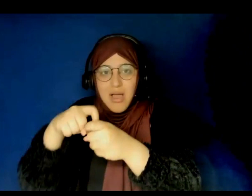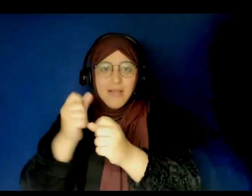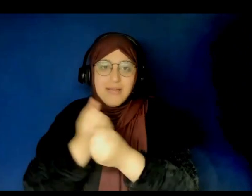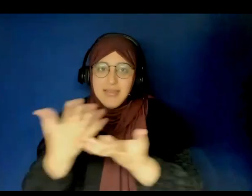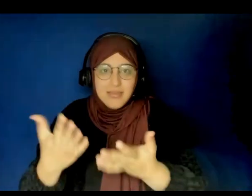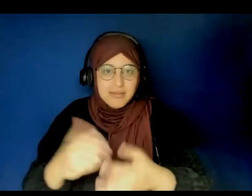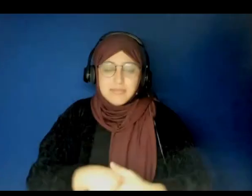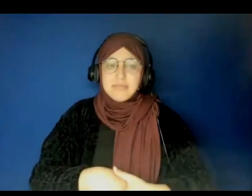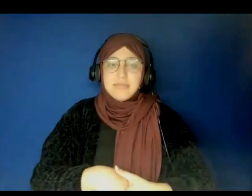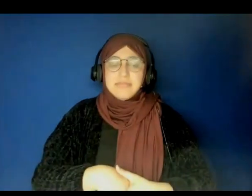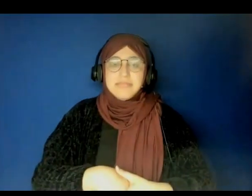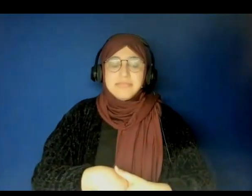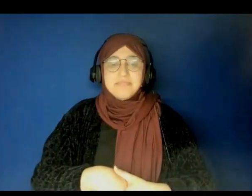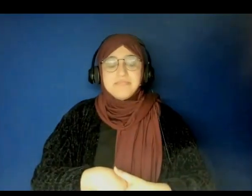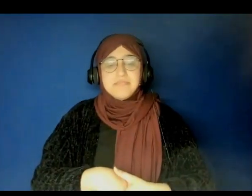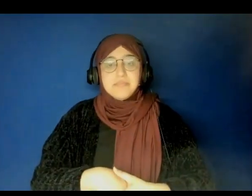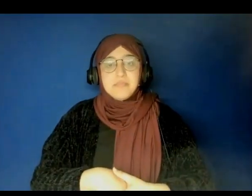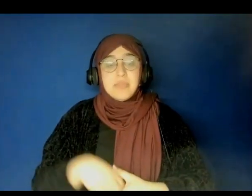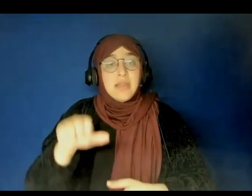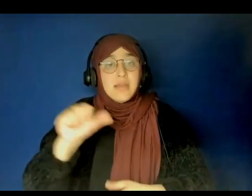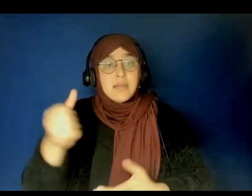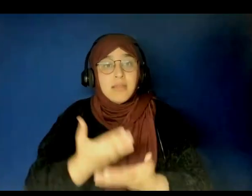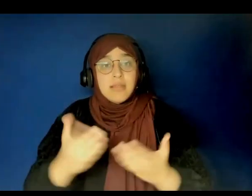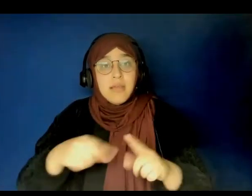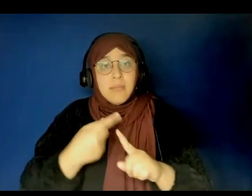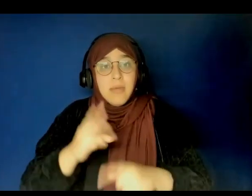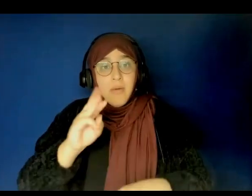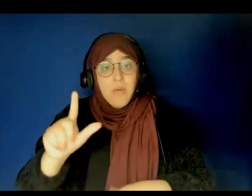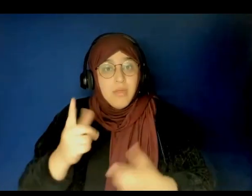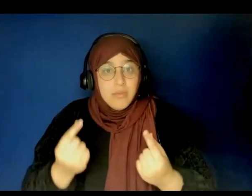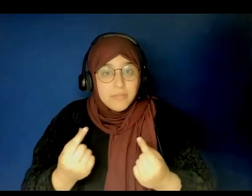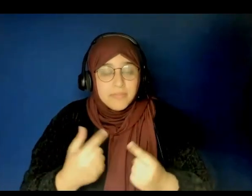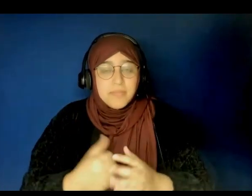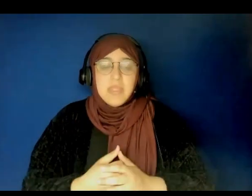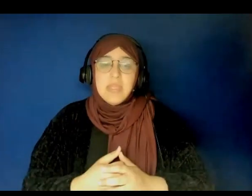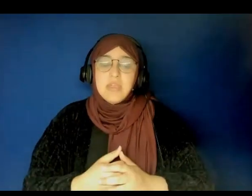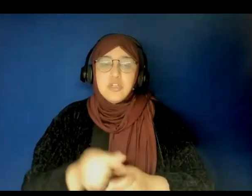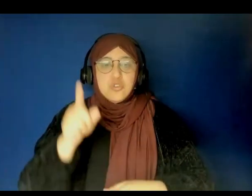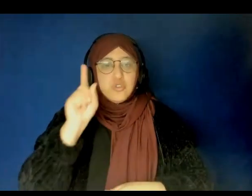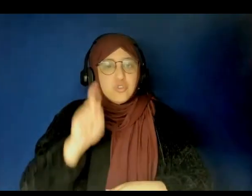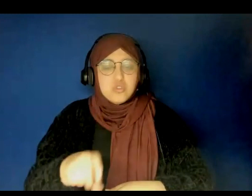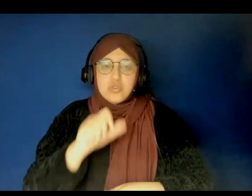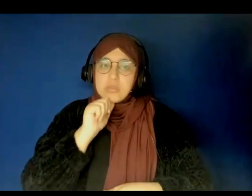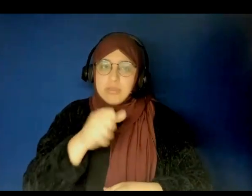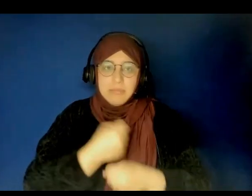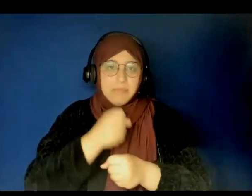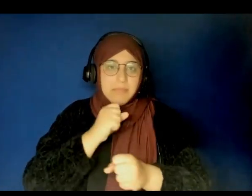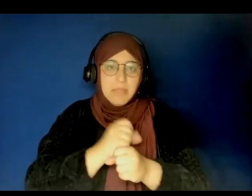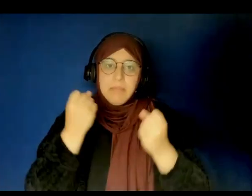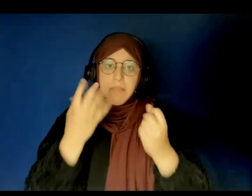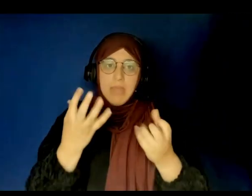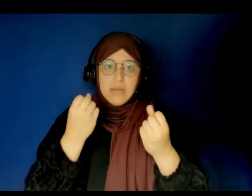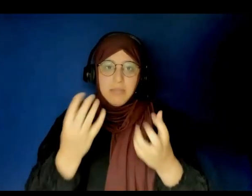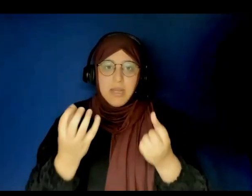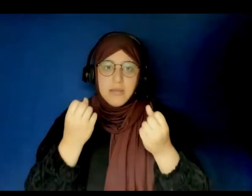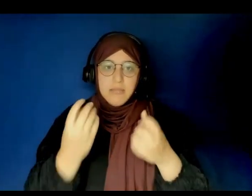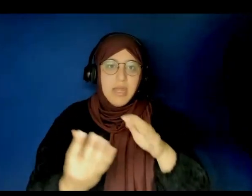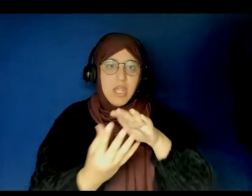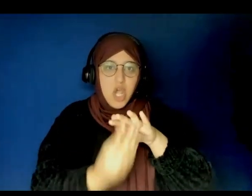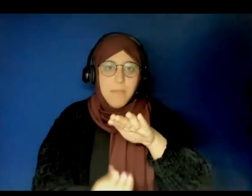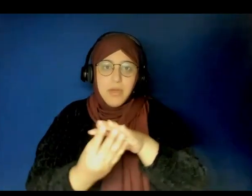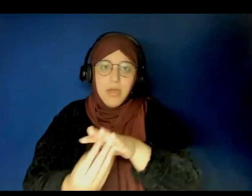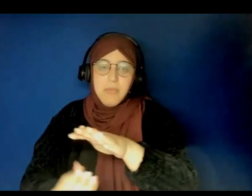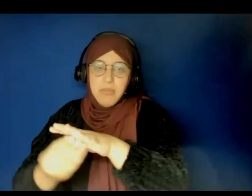Another thing about wills is you should not be making numerous copies of a signed valid